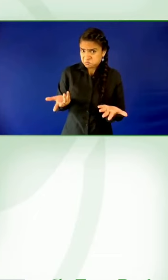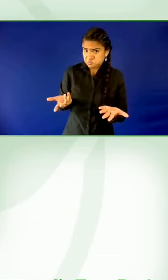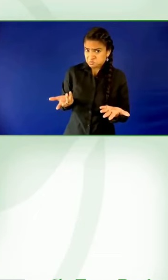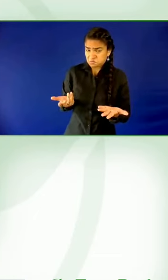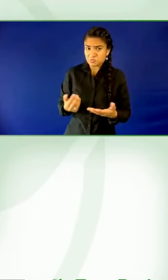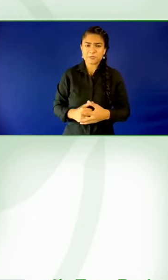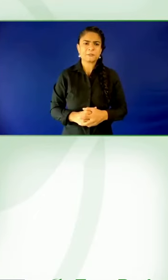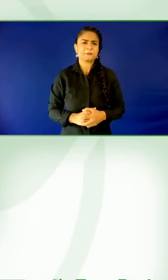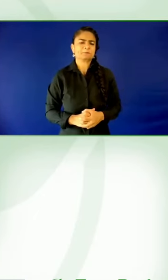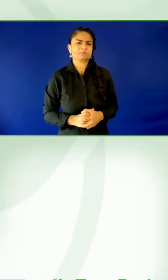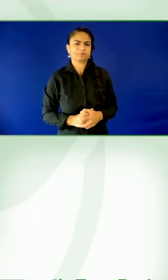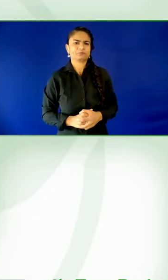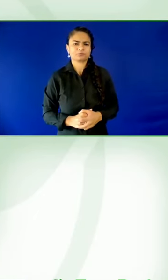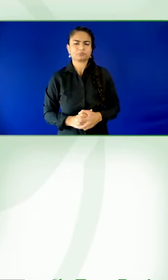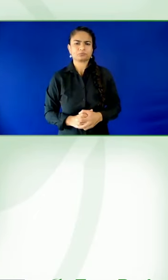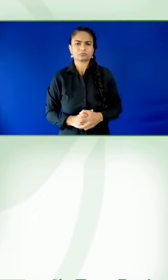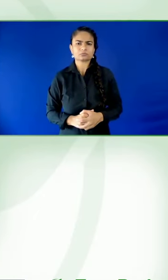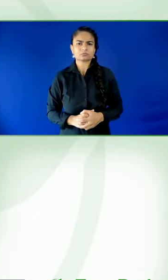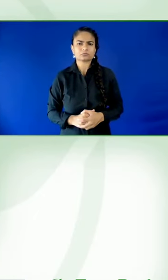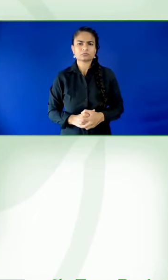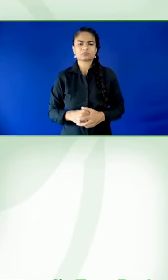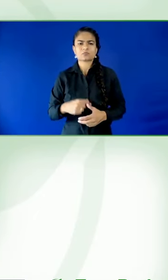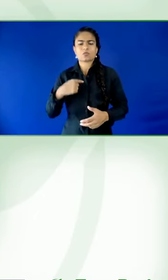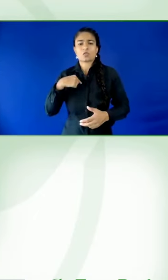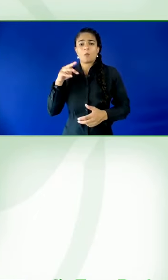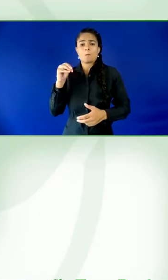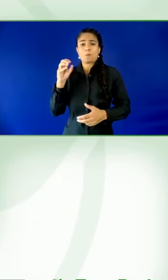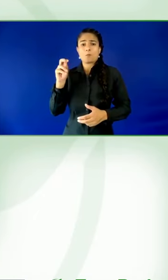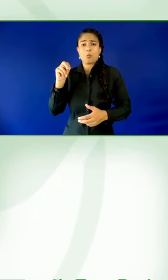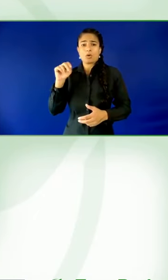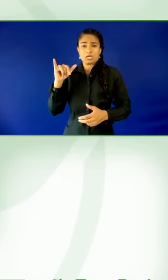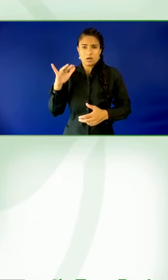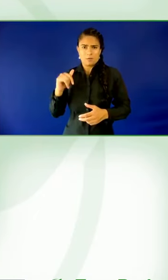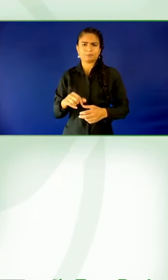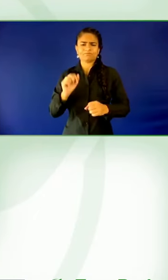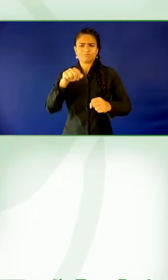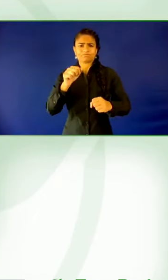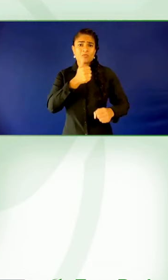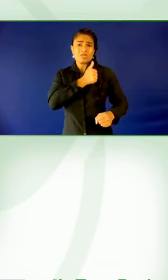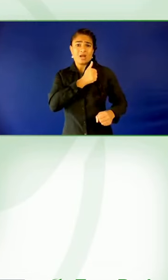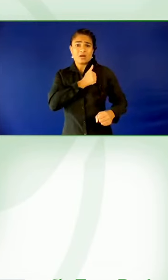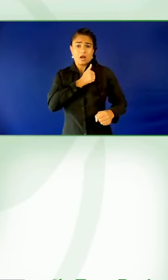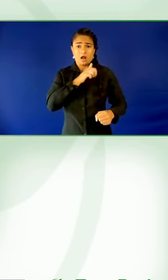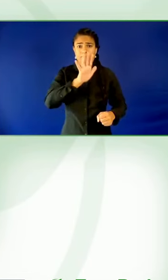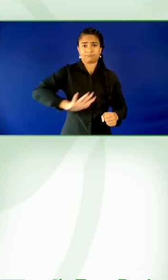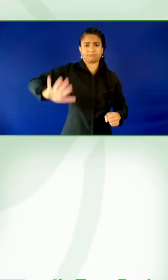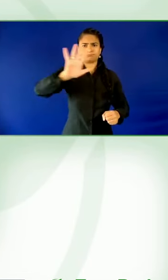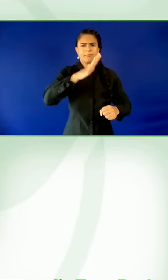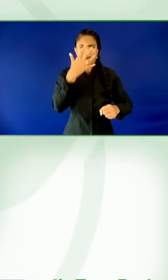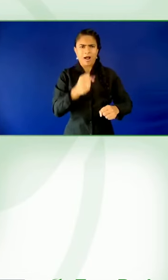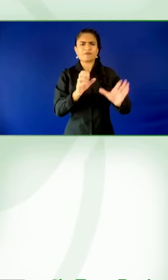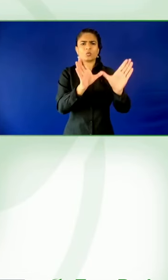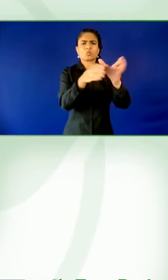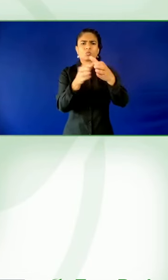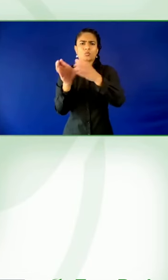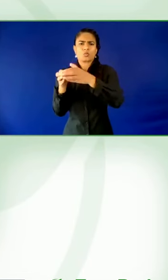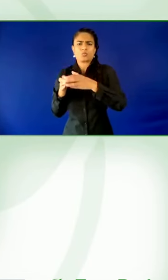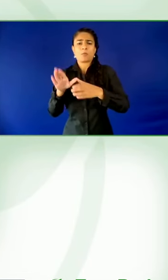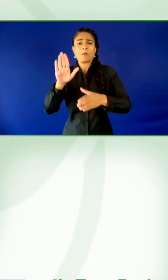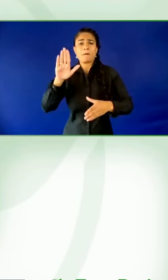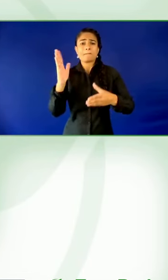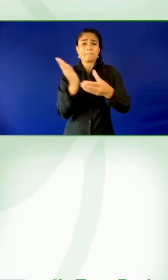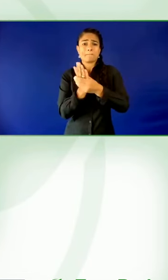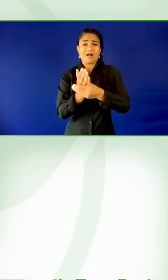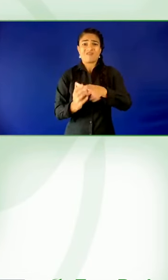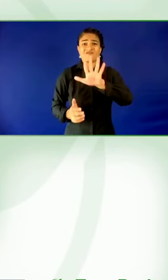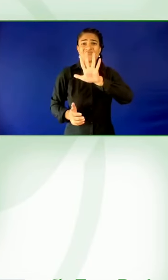accessibility. You know, we share solutions. We share experiences with vendors that may come to us and